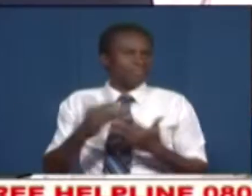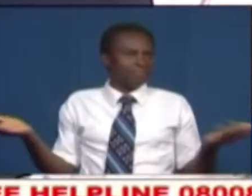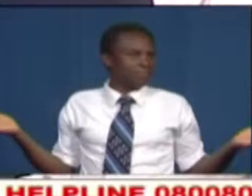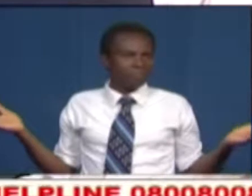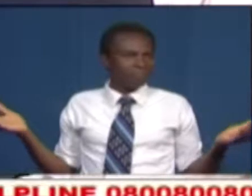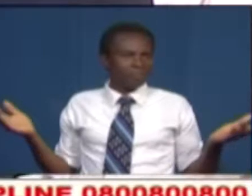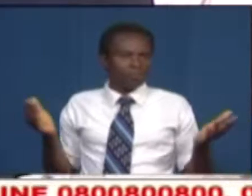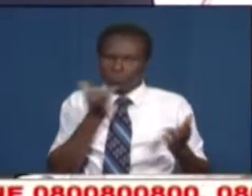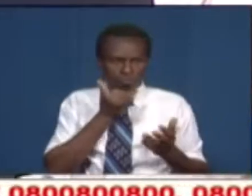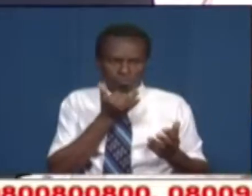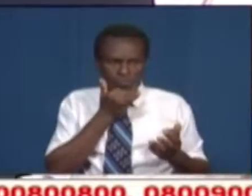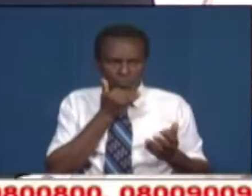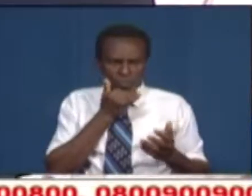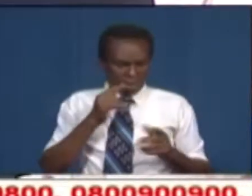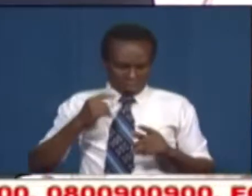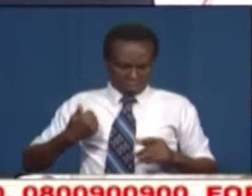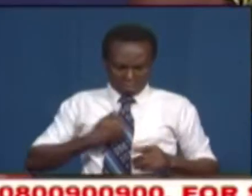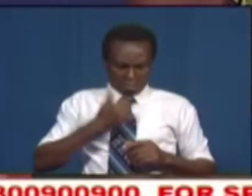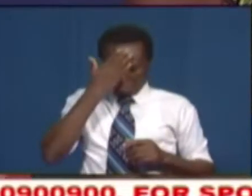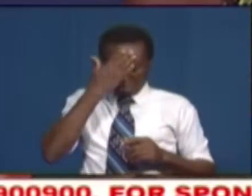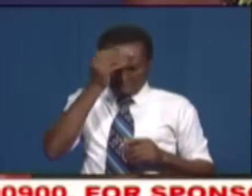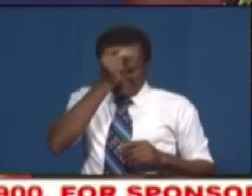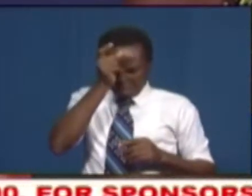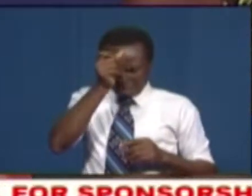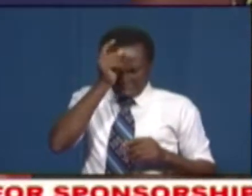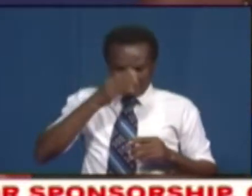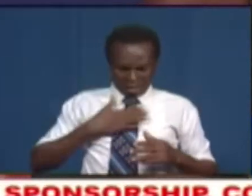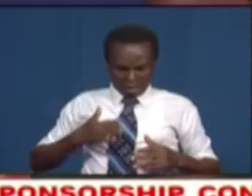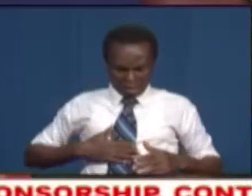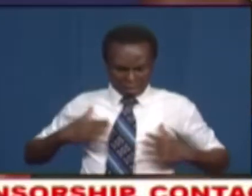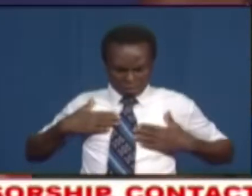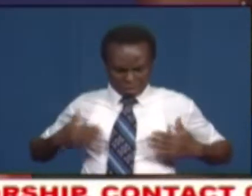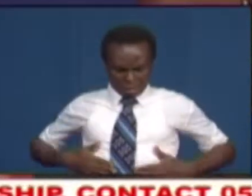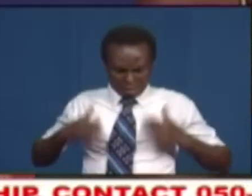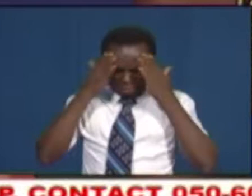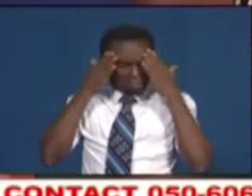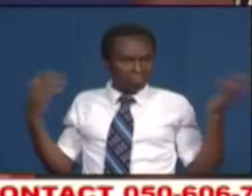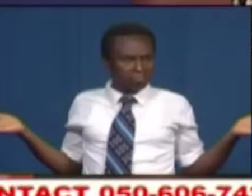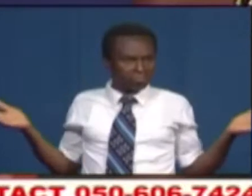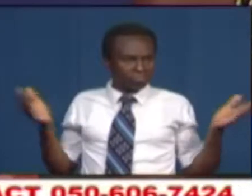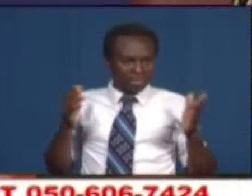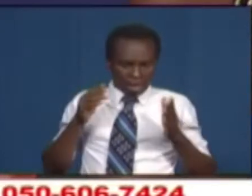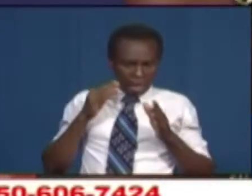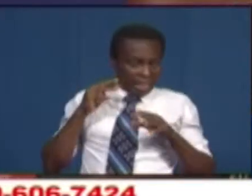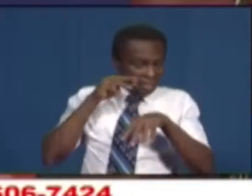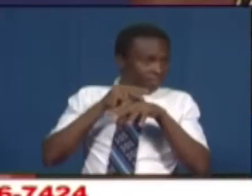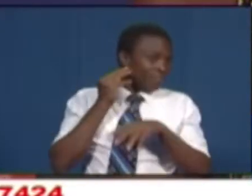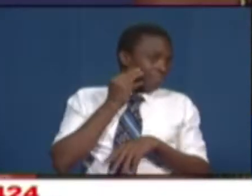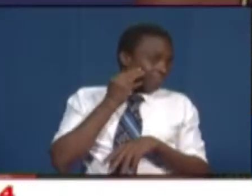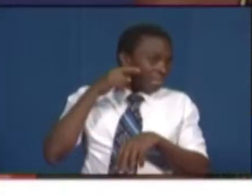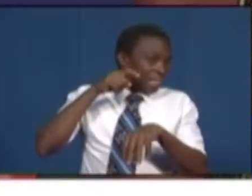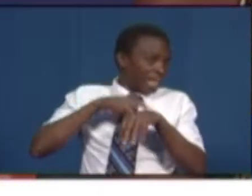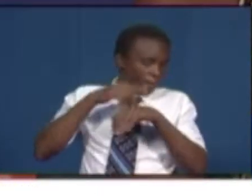where we do not even really understand what is happening to us. Even the amount of blood that comes out of us, the pain